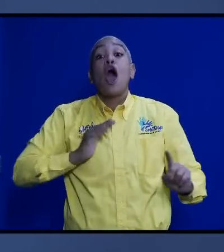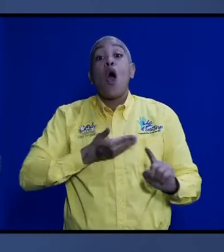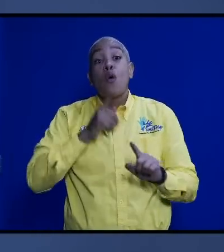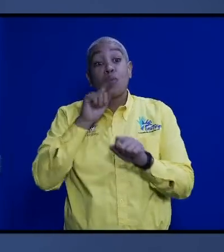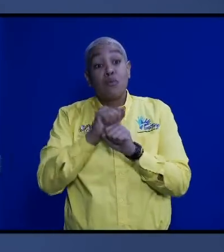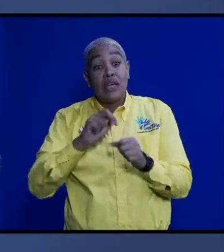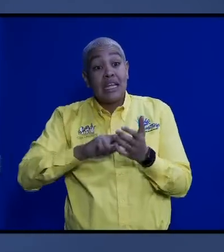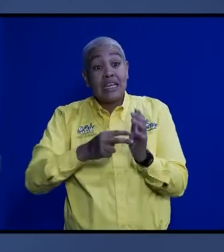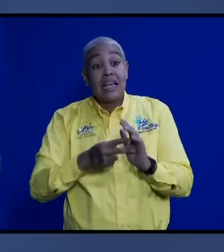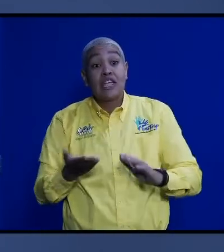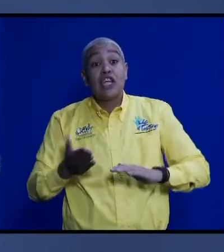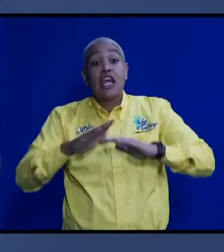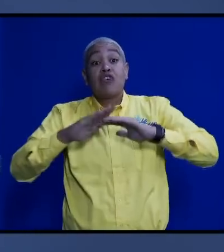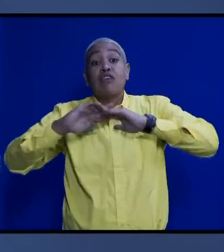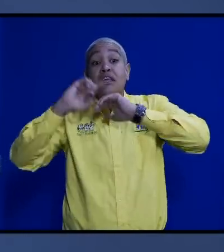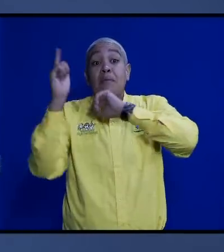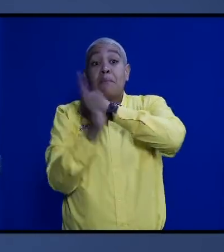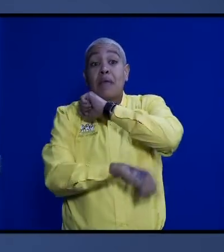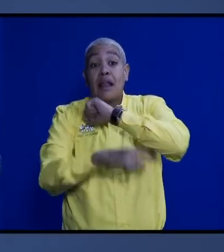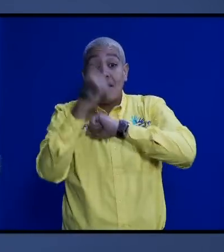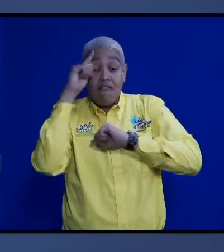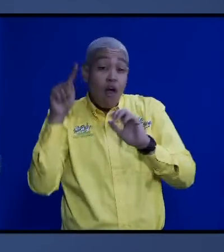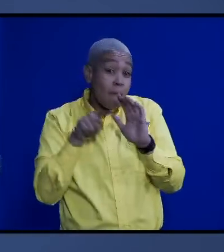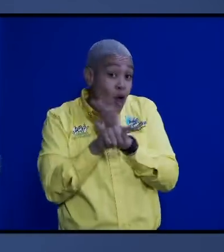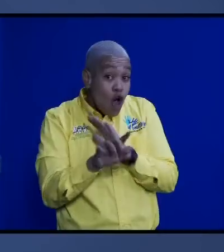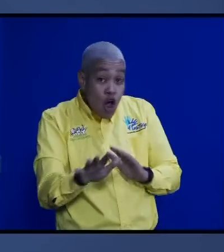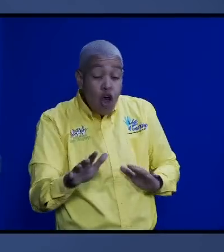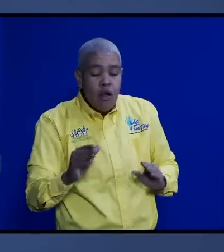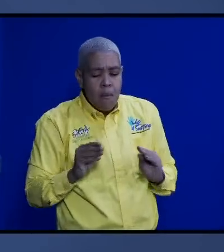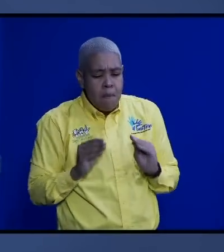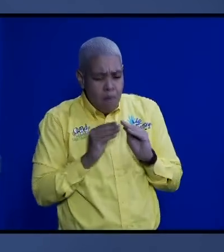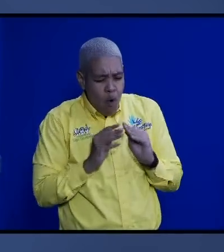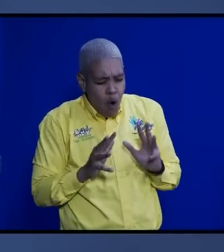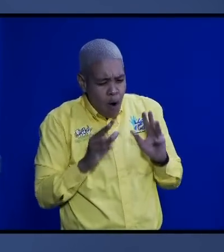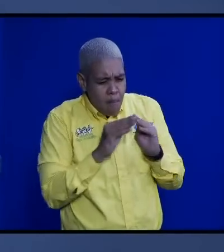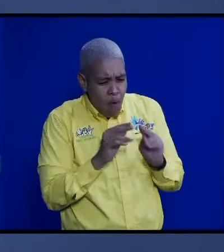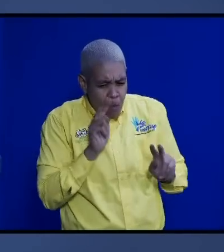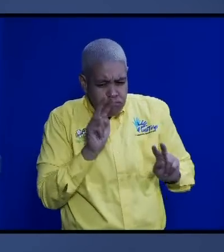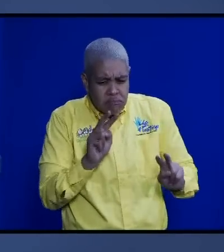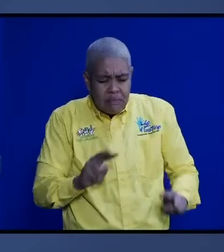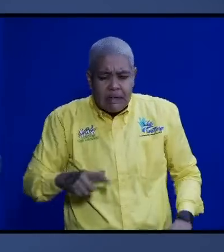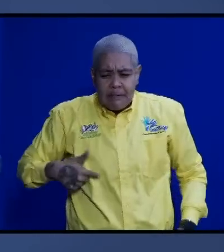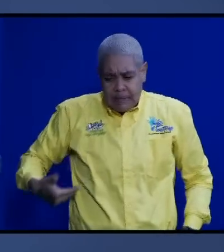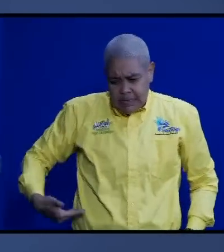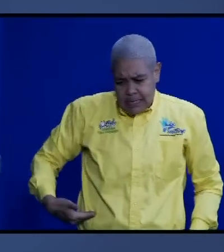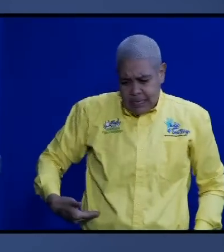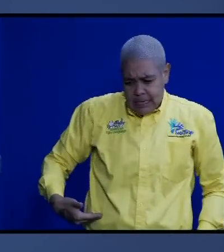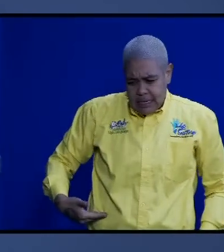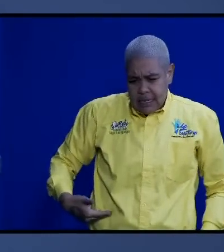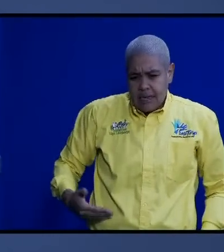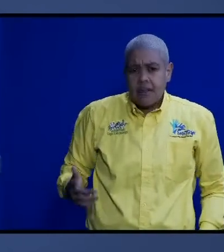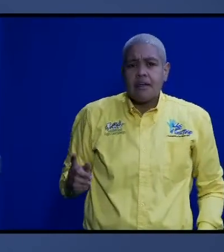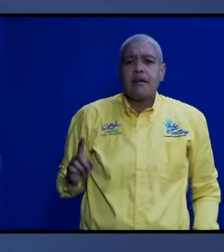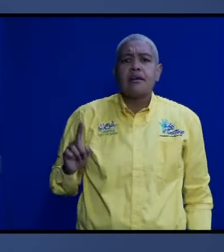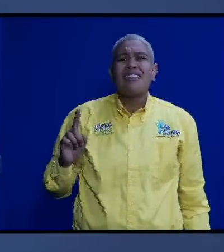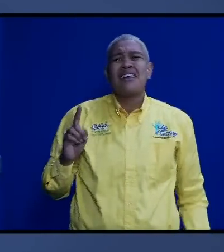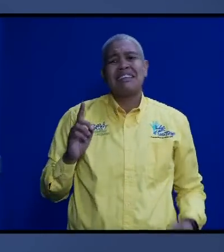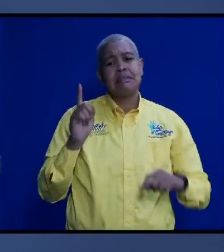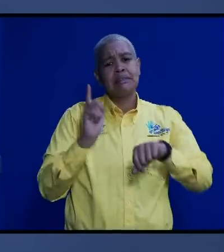to increase the penalty for murder. More and more, my inclination is to go higher with the